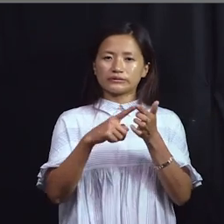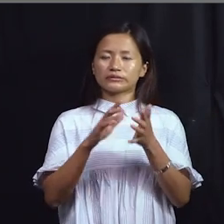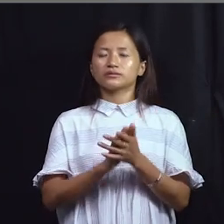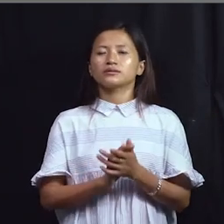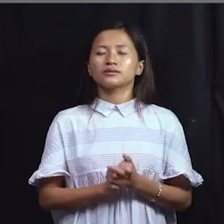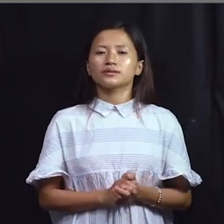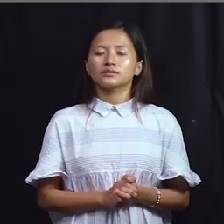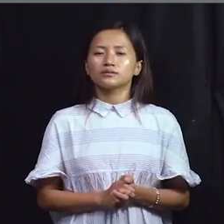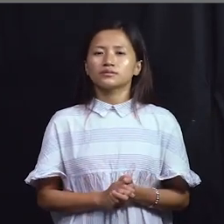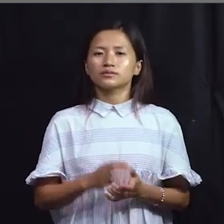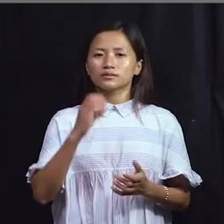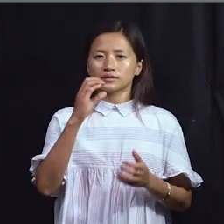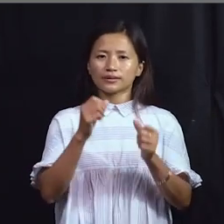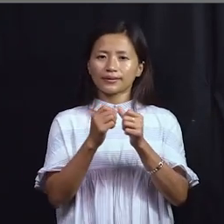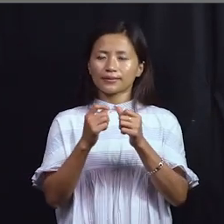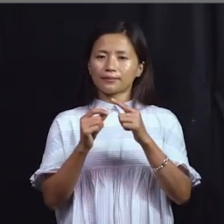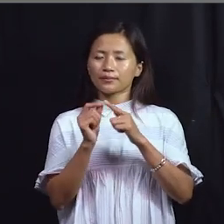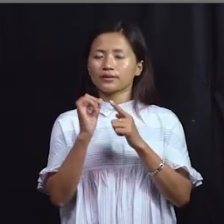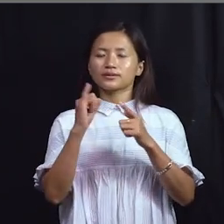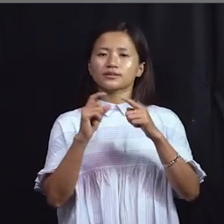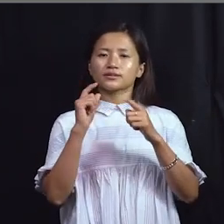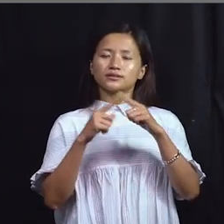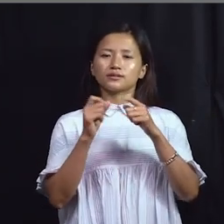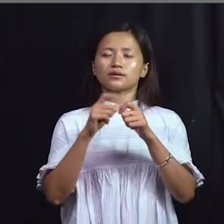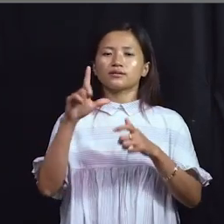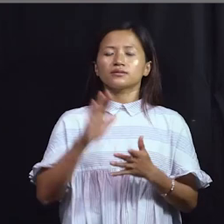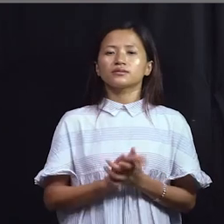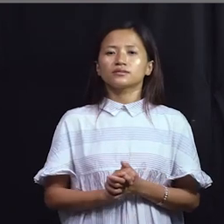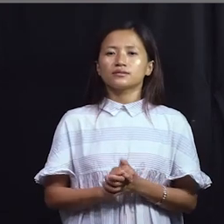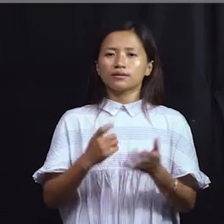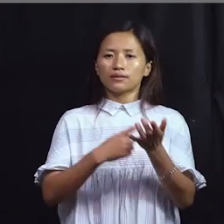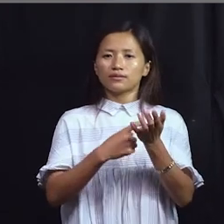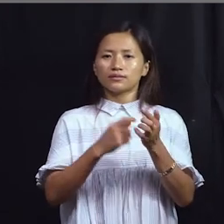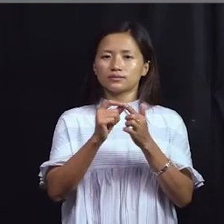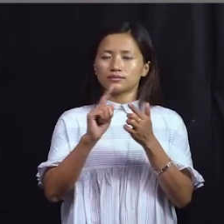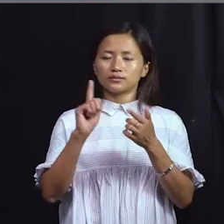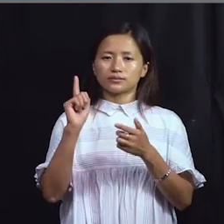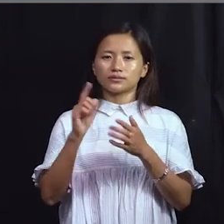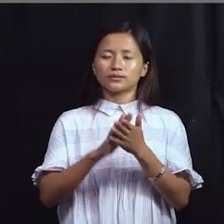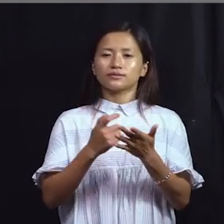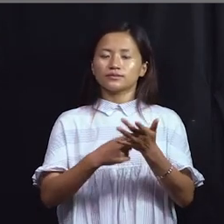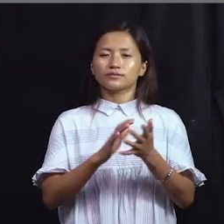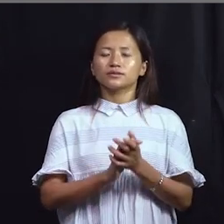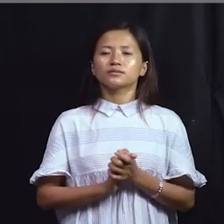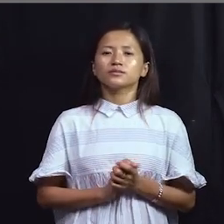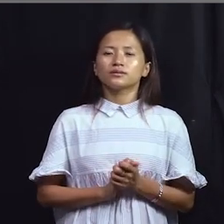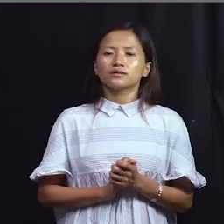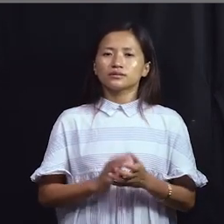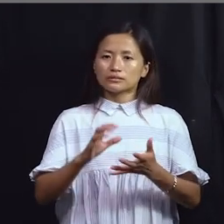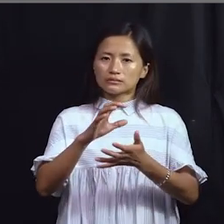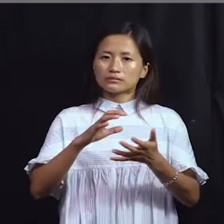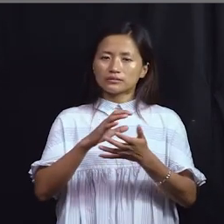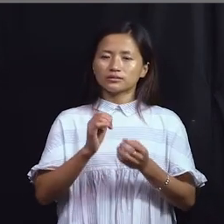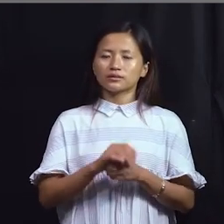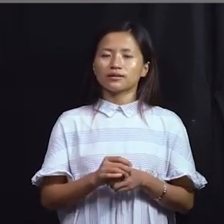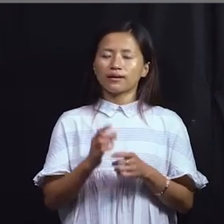Understood? Capital receipts, the money receipts which either creates a